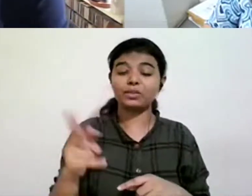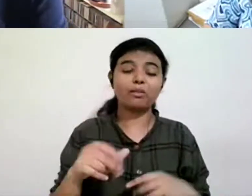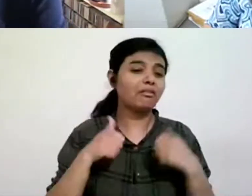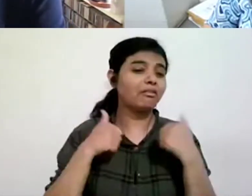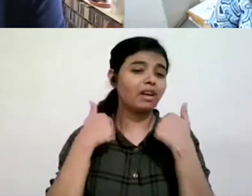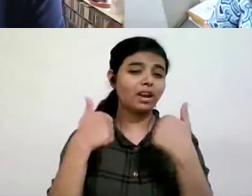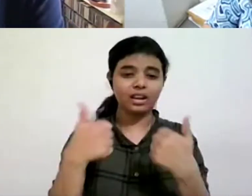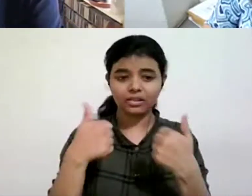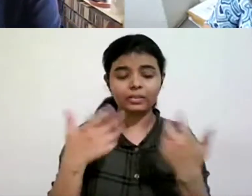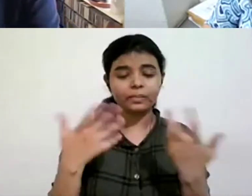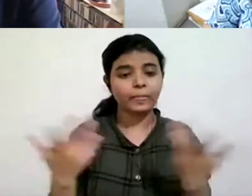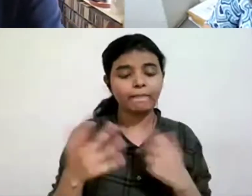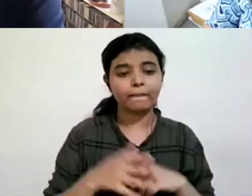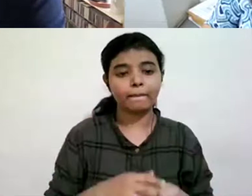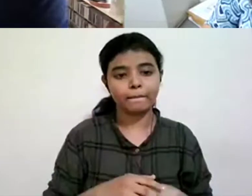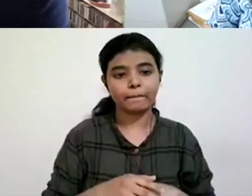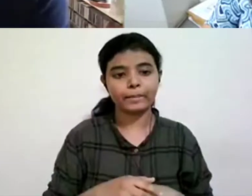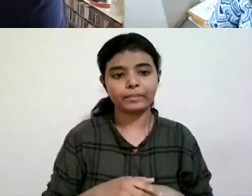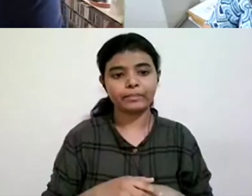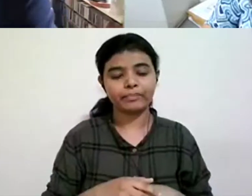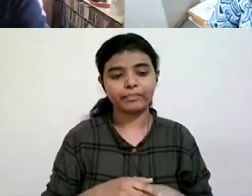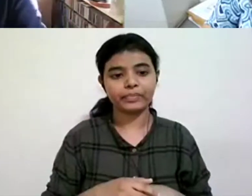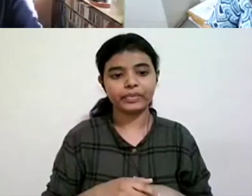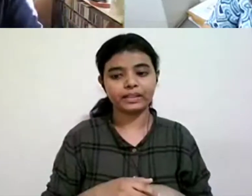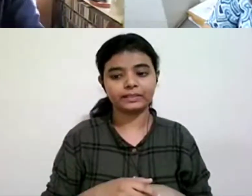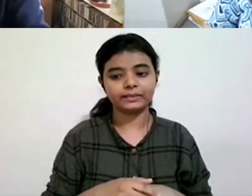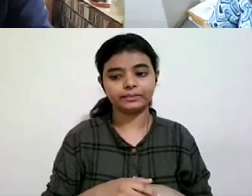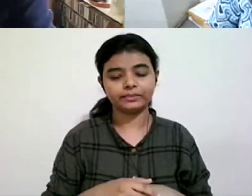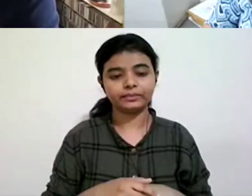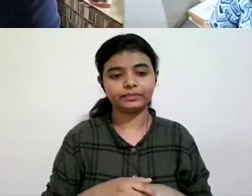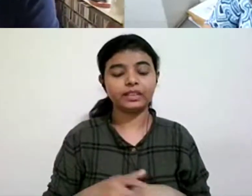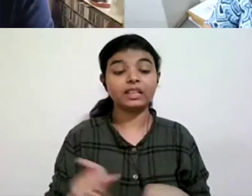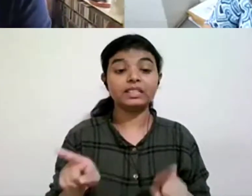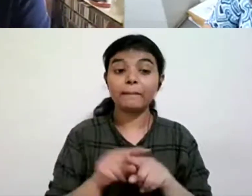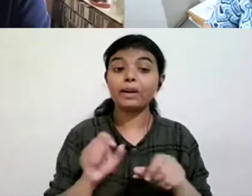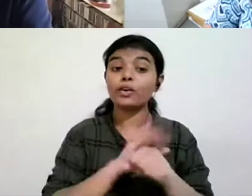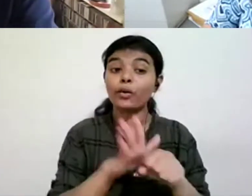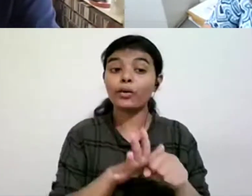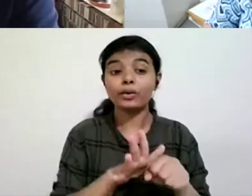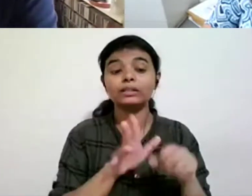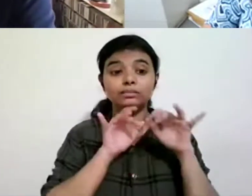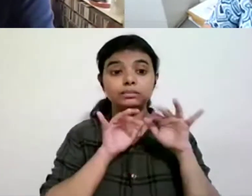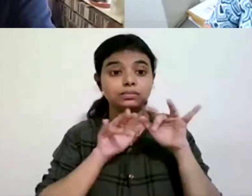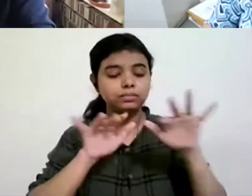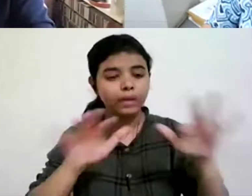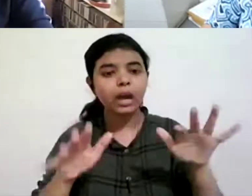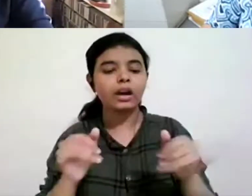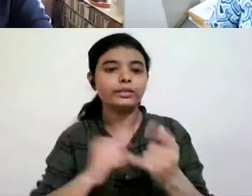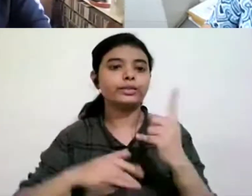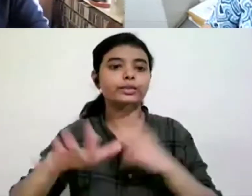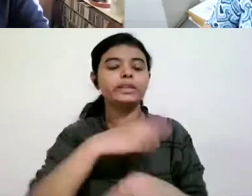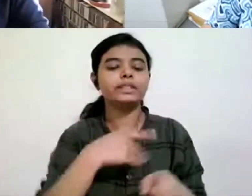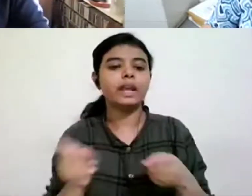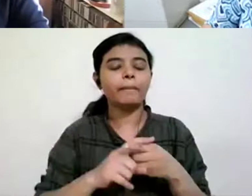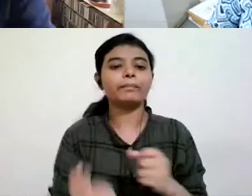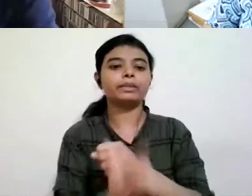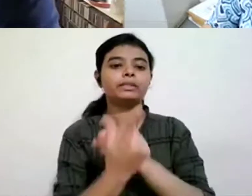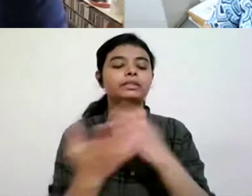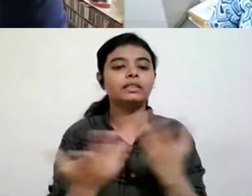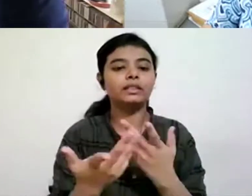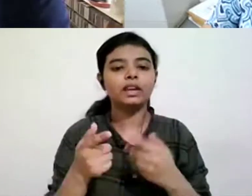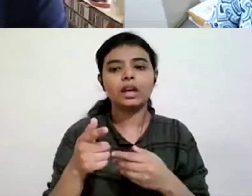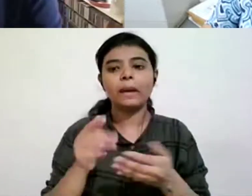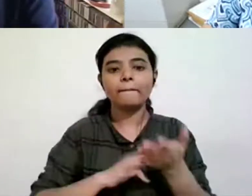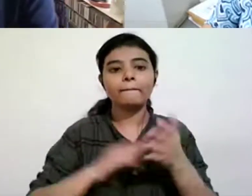say, what came with the Corona crisis was that a lot of